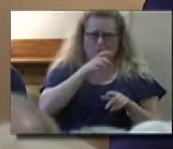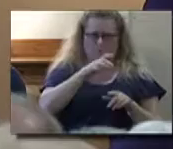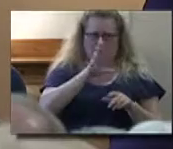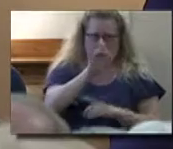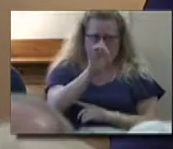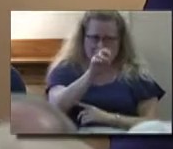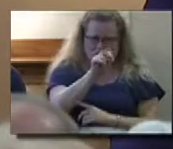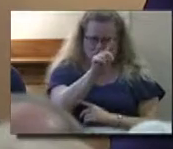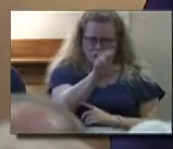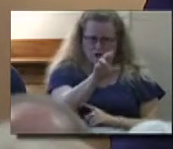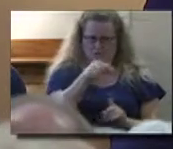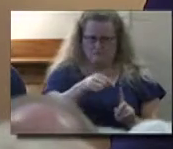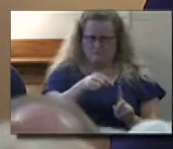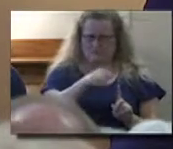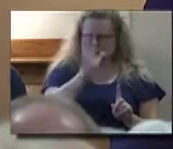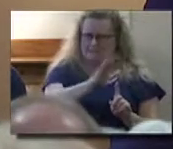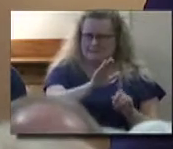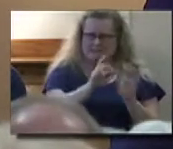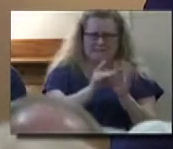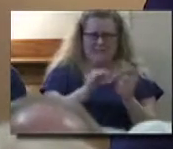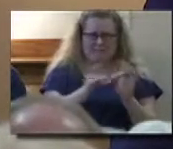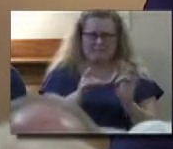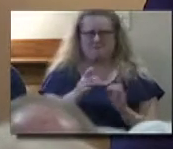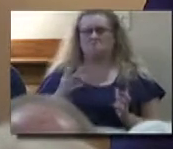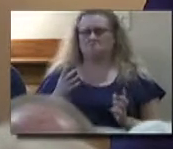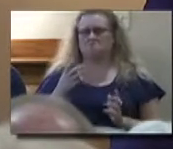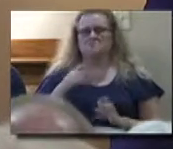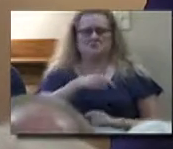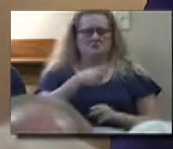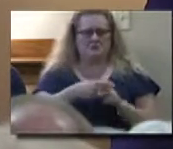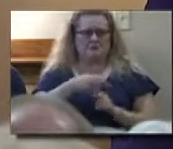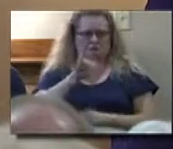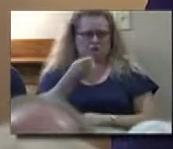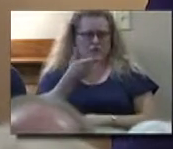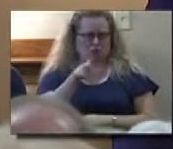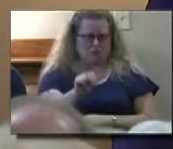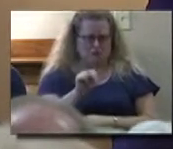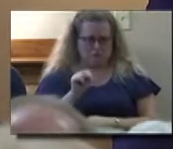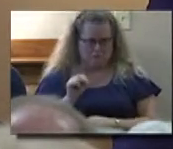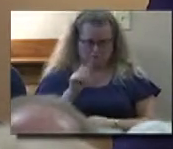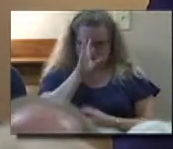well. We'll call this fellow John.